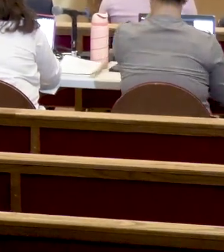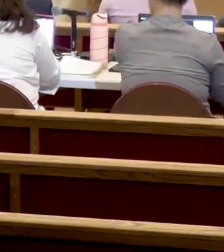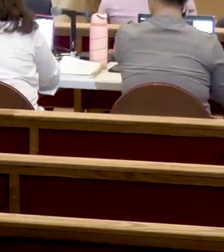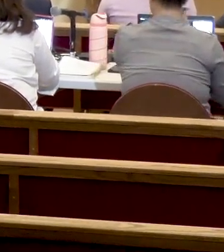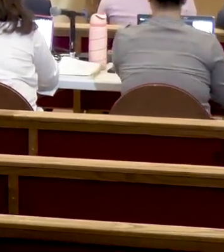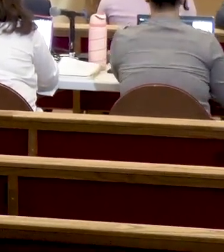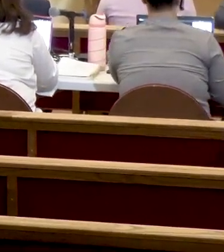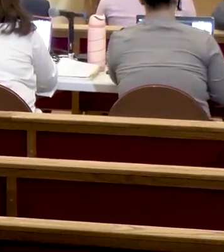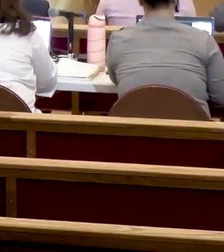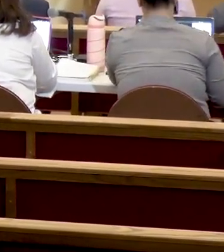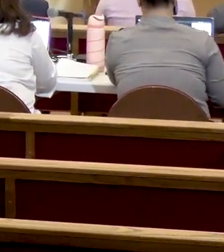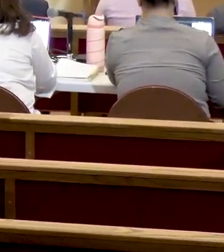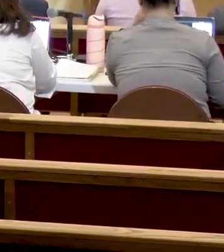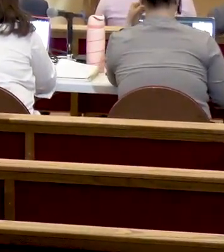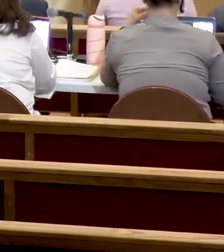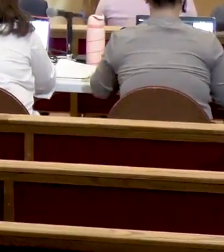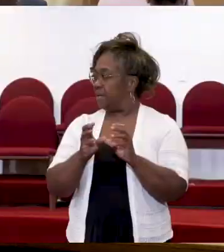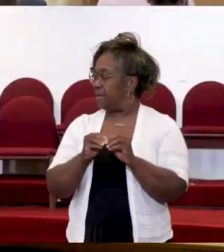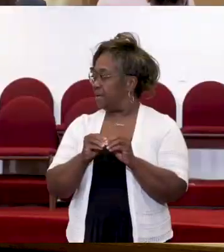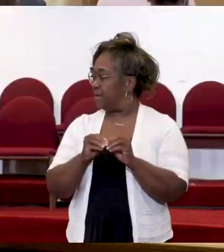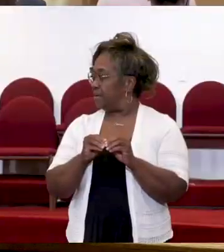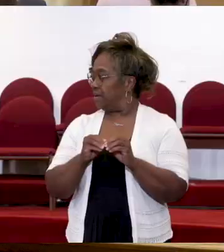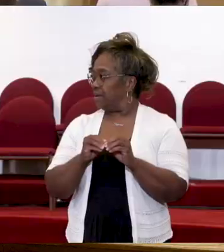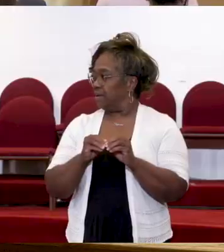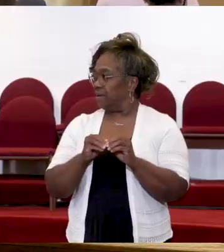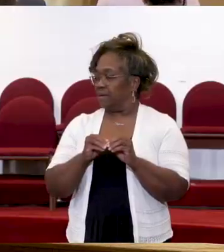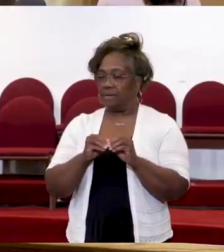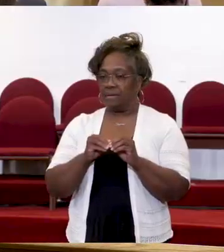mandated charter meeting. Thank you all for being here.